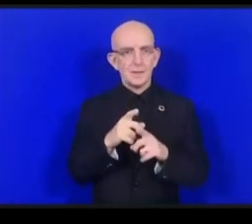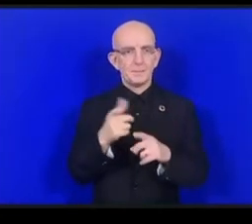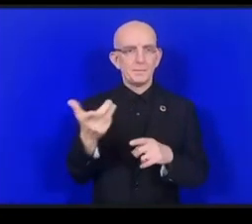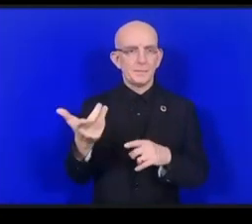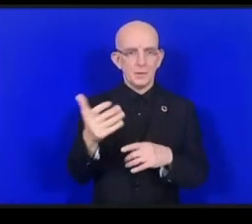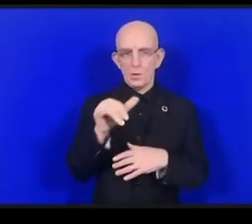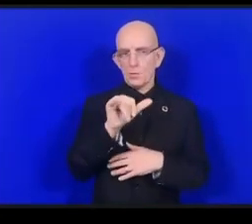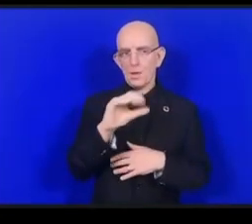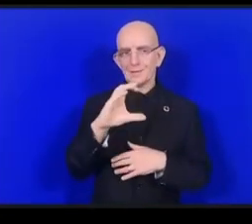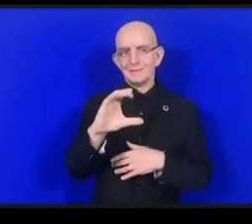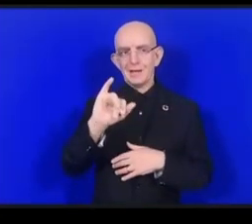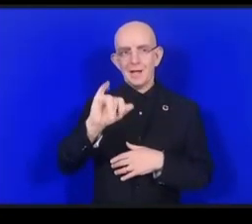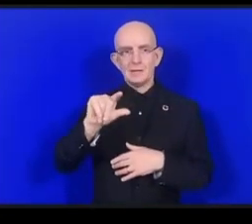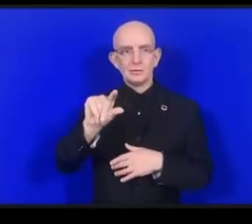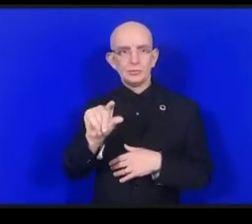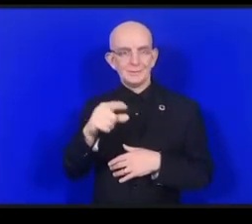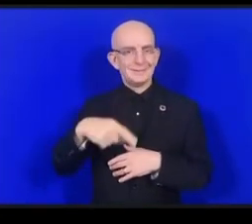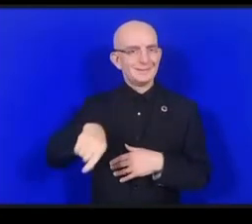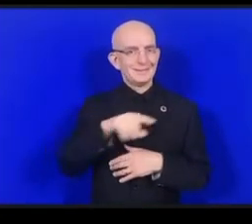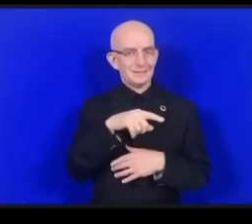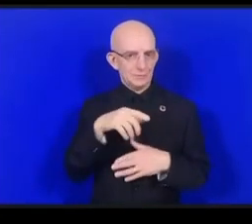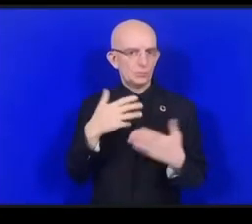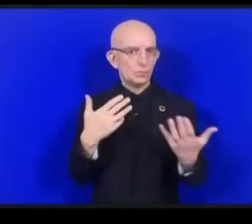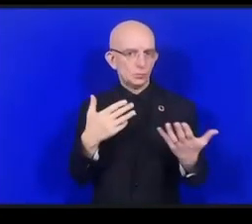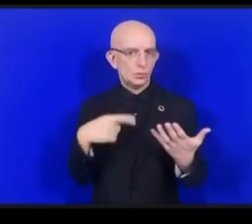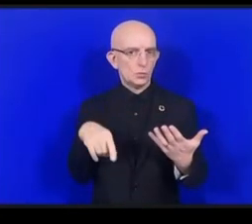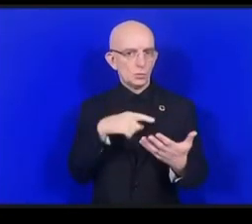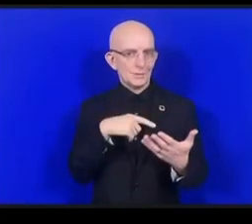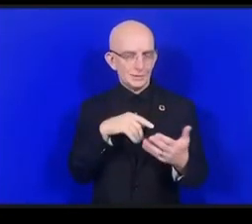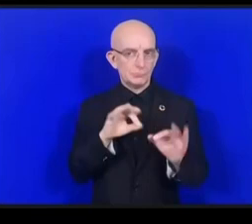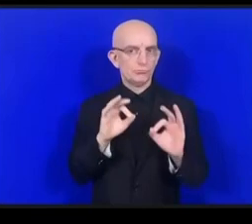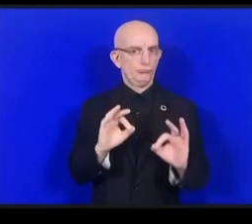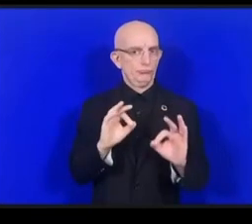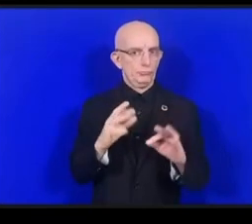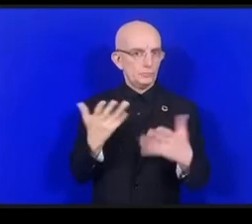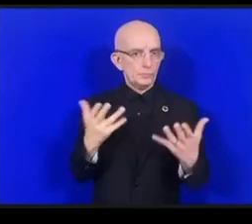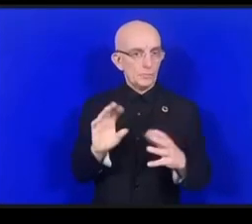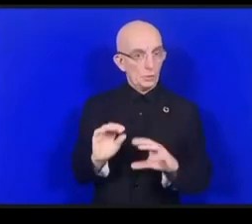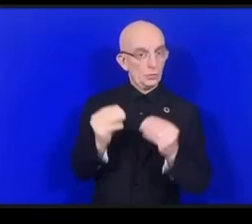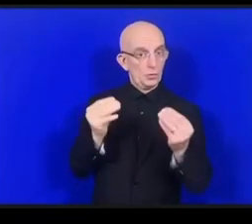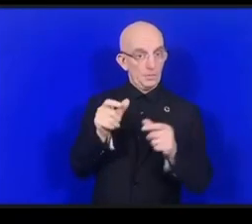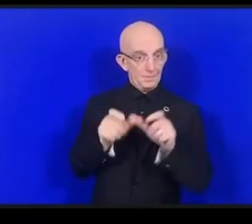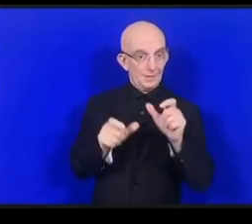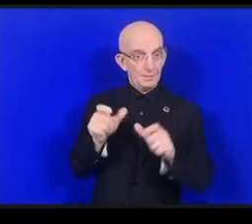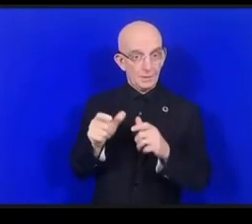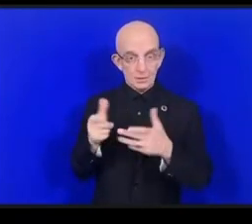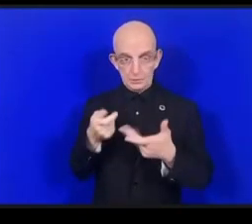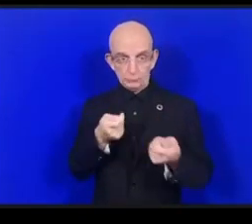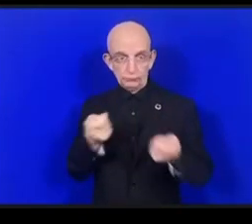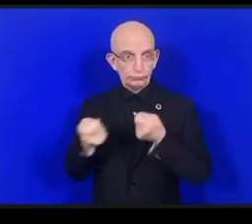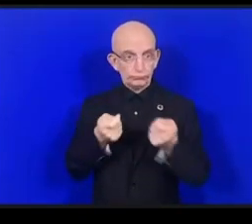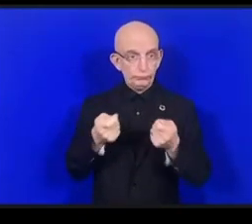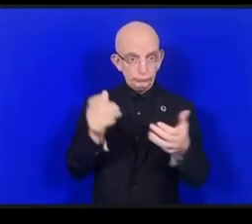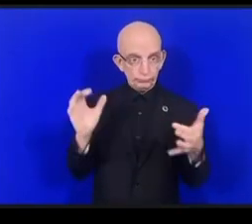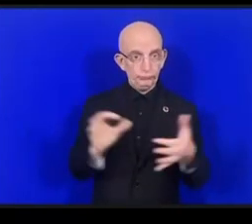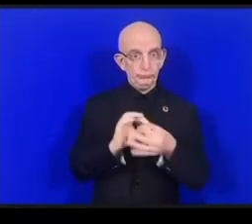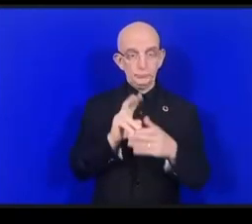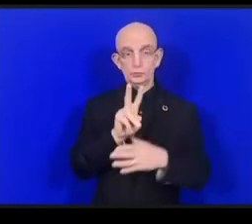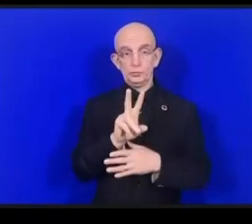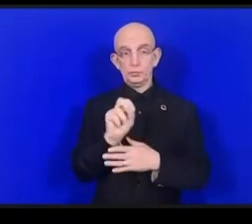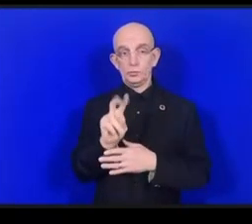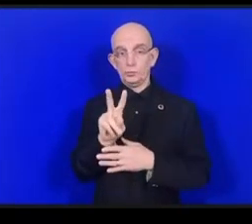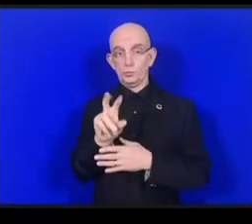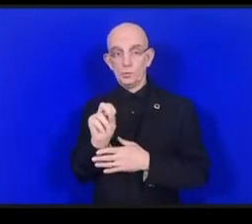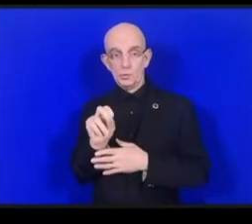facilitating the workshop in 2020 to engage at the Internet Governance Forum 2022. And